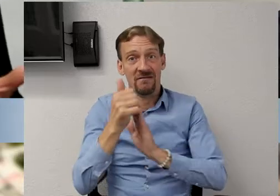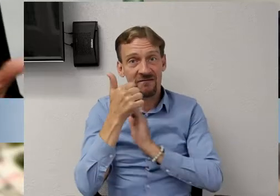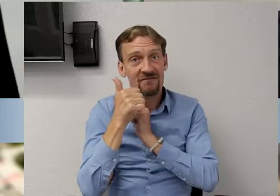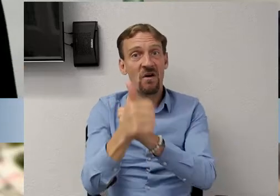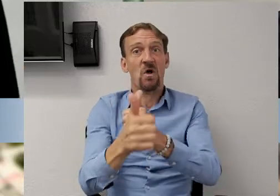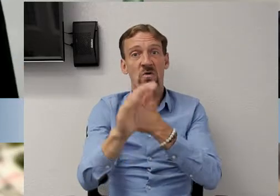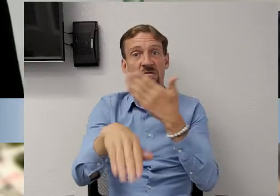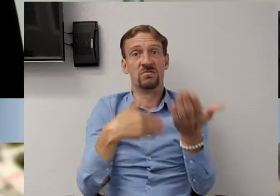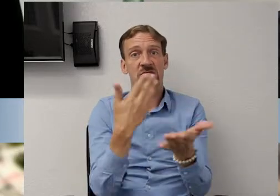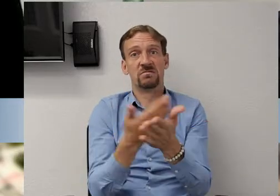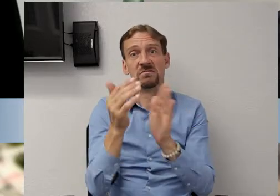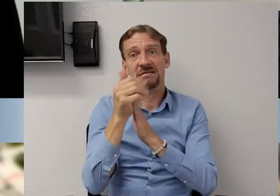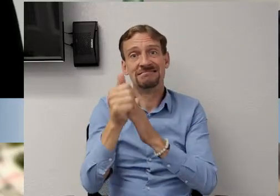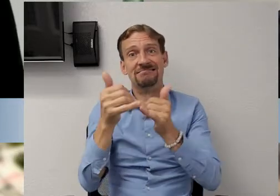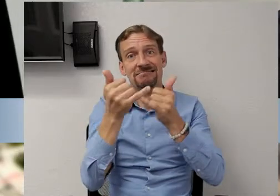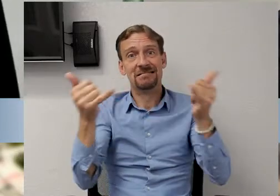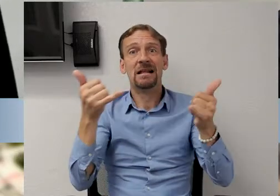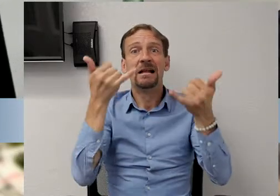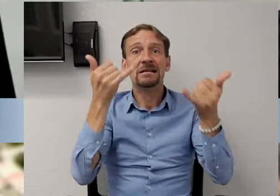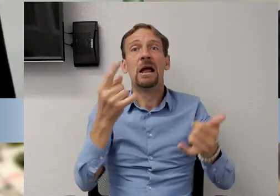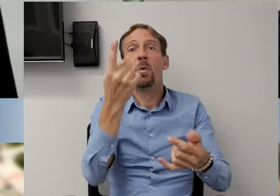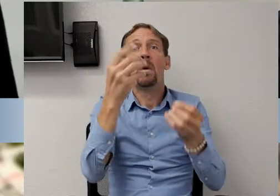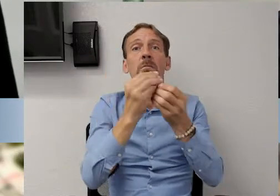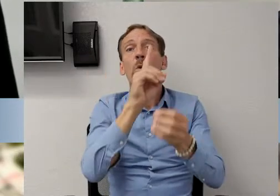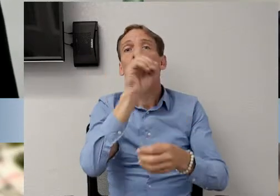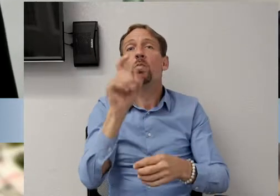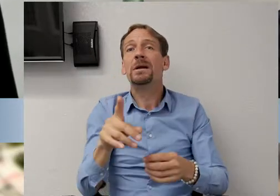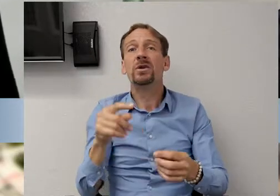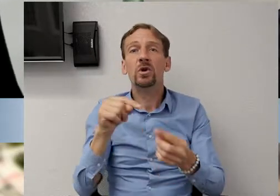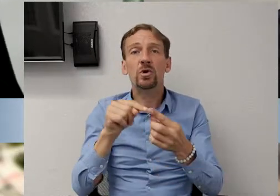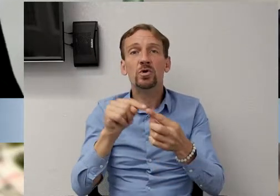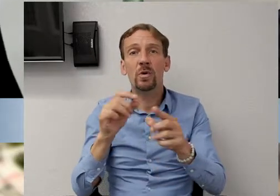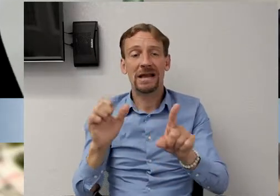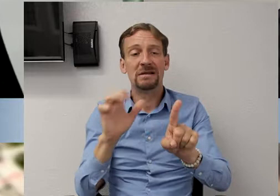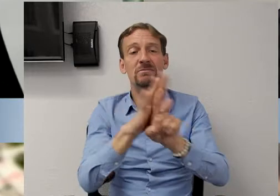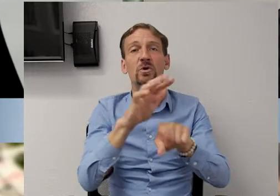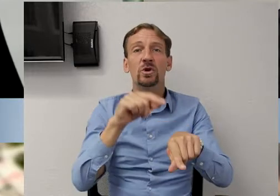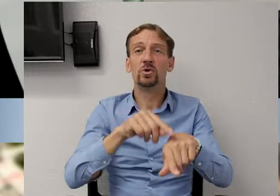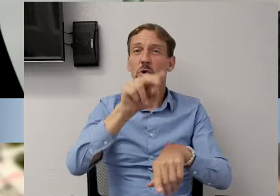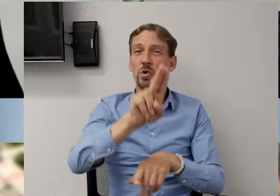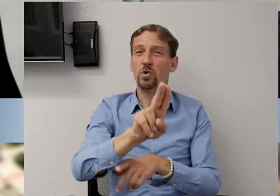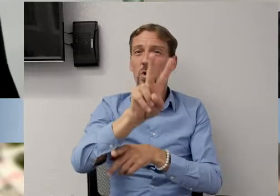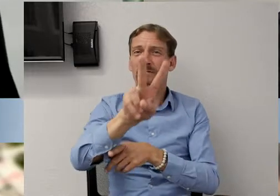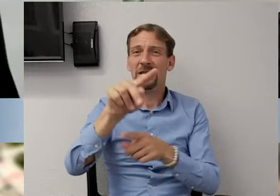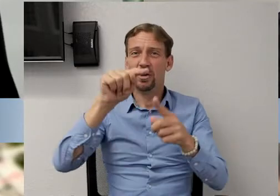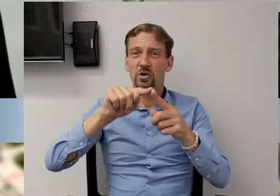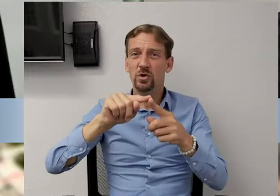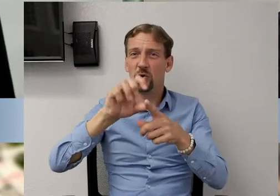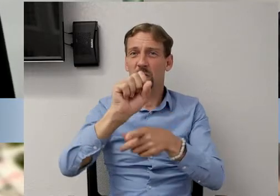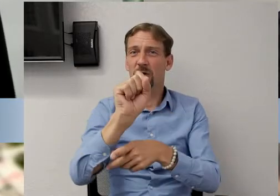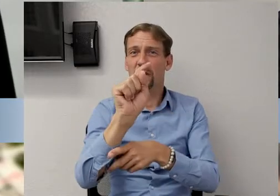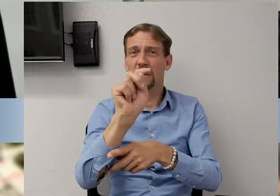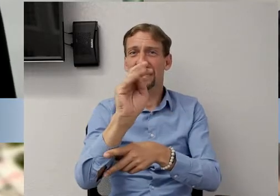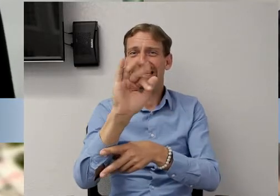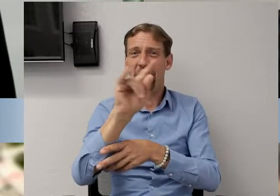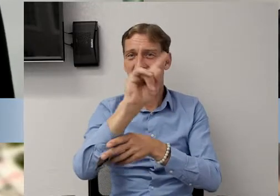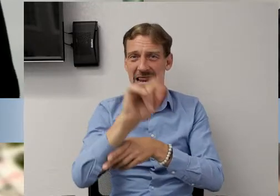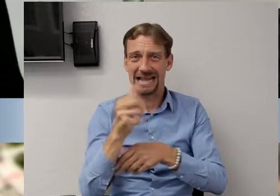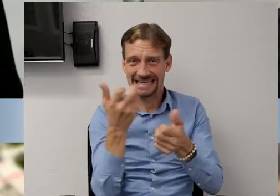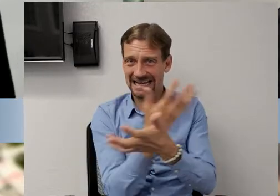So a question that came in, the easiest way to sterilize something is to expose it to UV. Is that not possible so